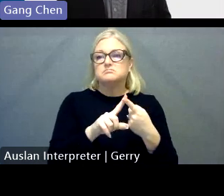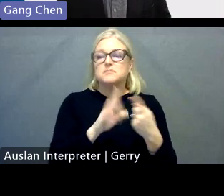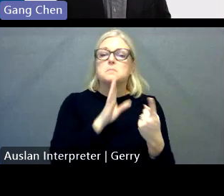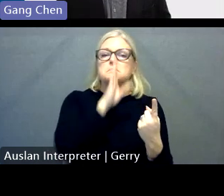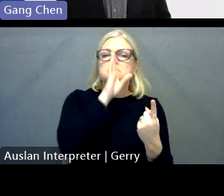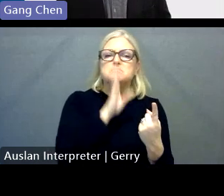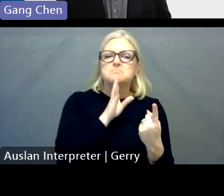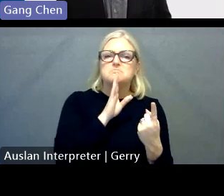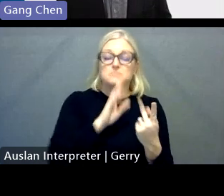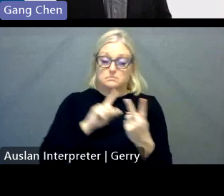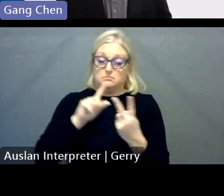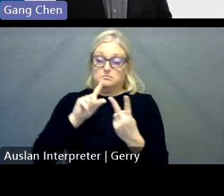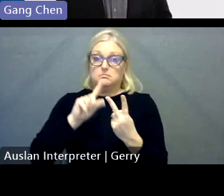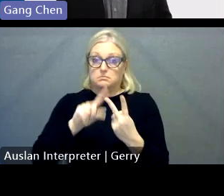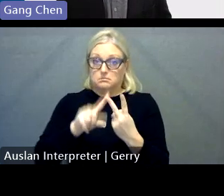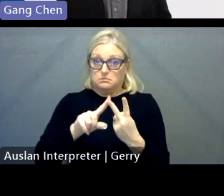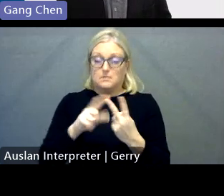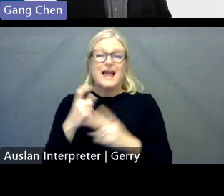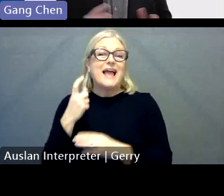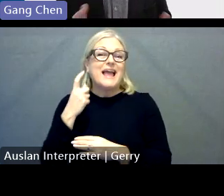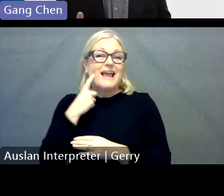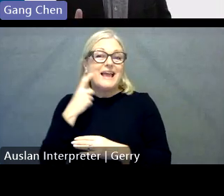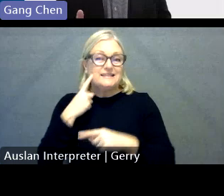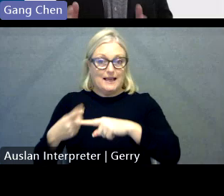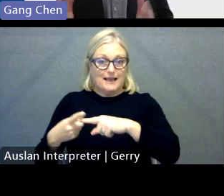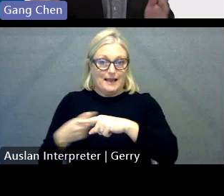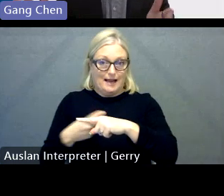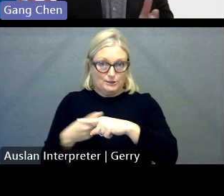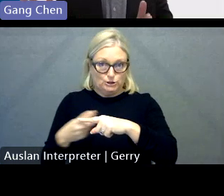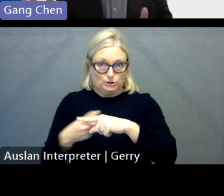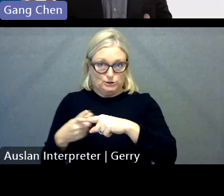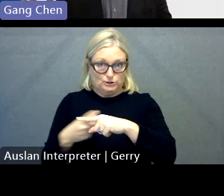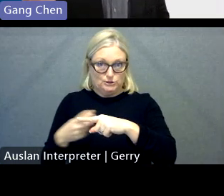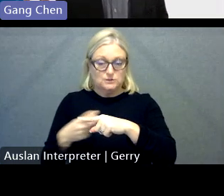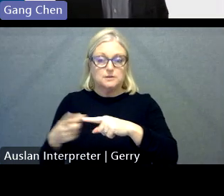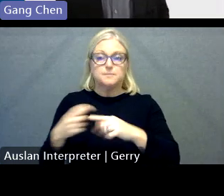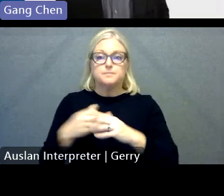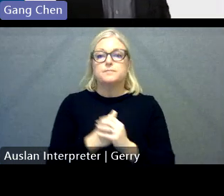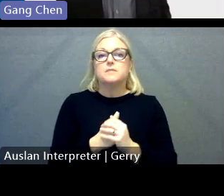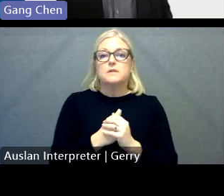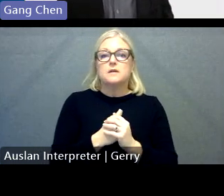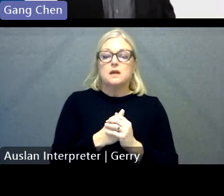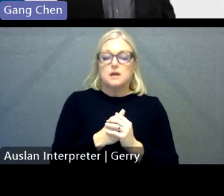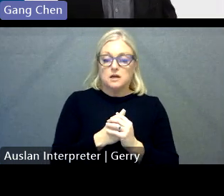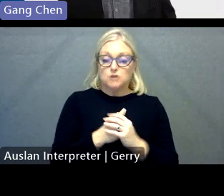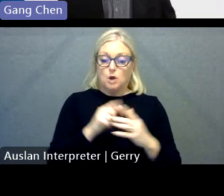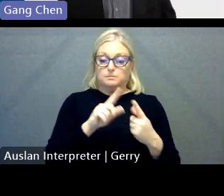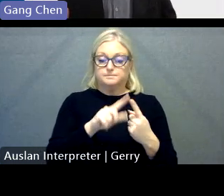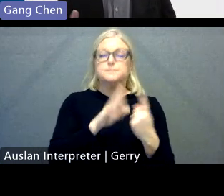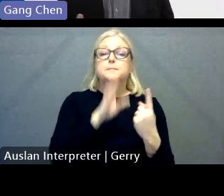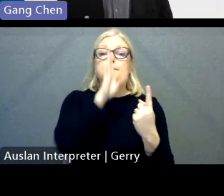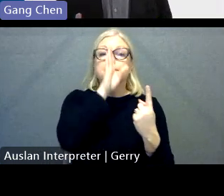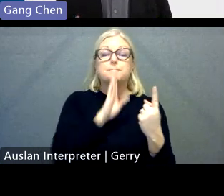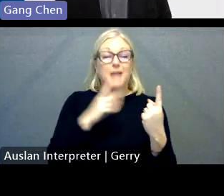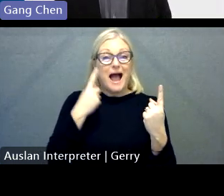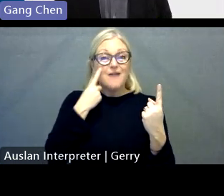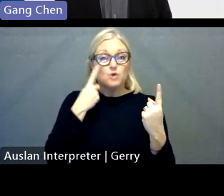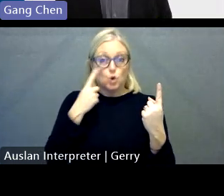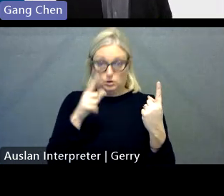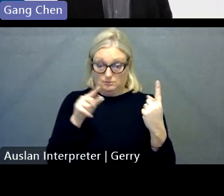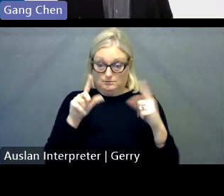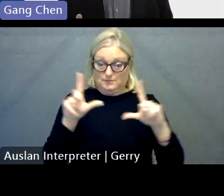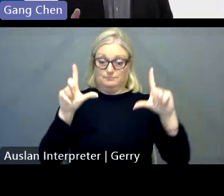is easy English version. So standard version looks like on the screen, so it can use in a hard